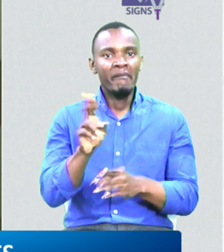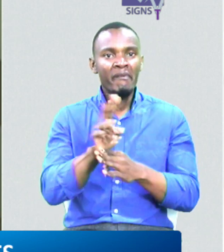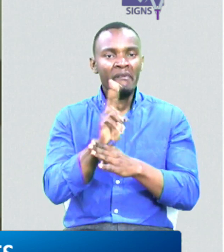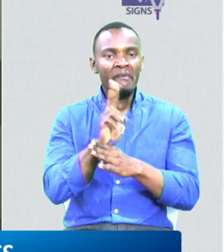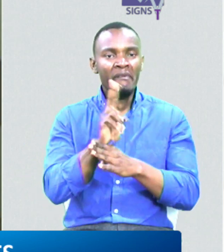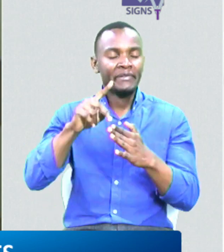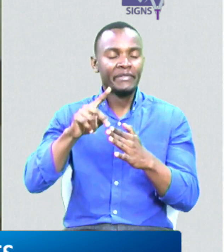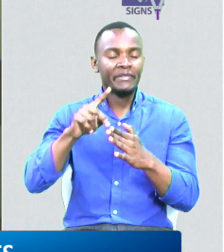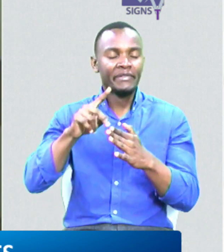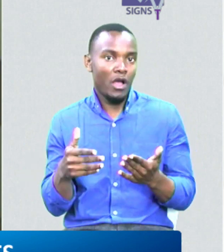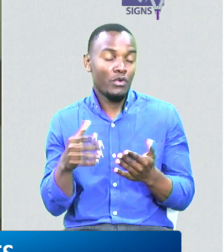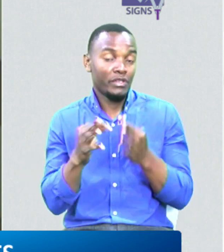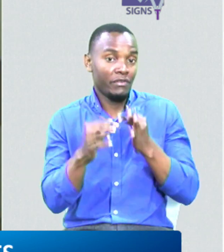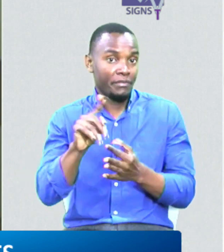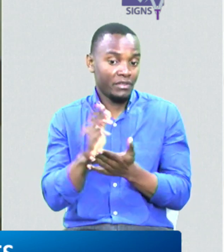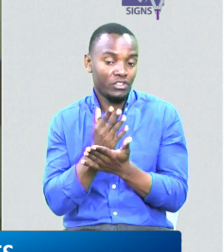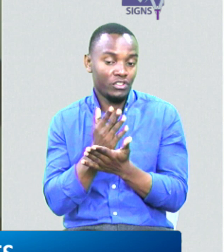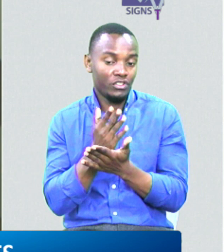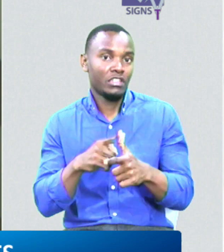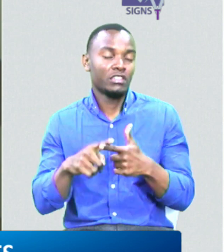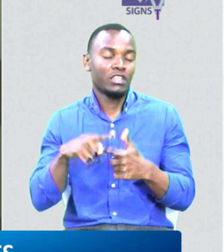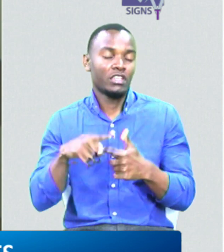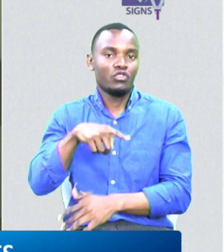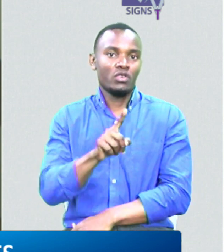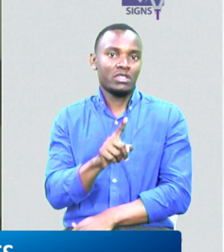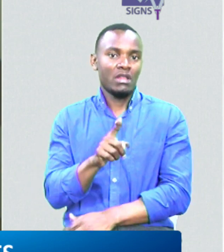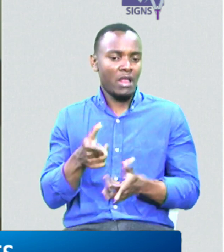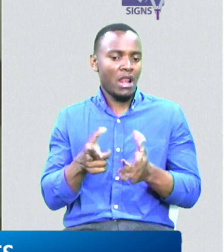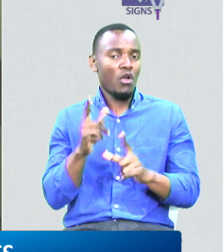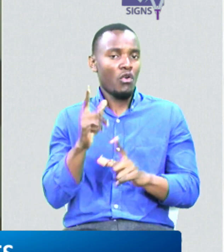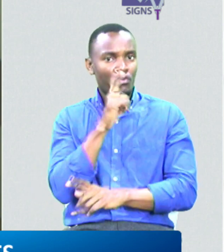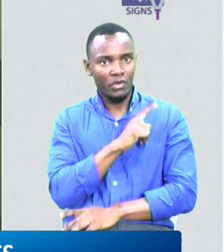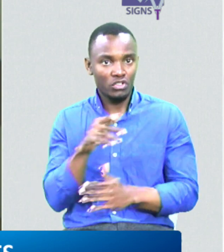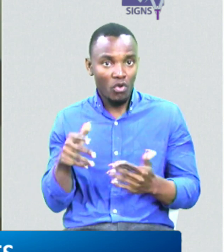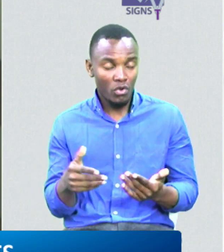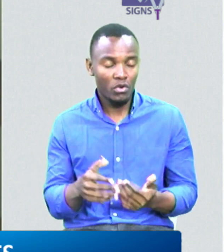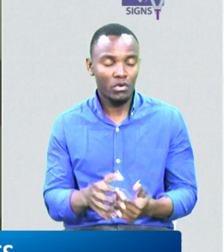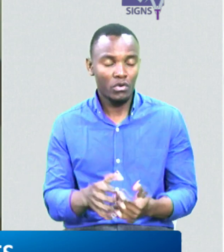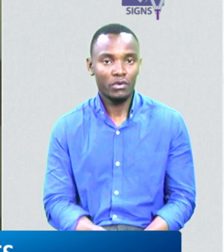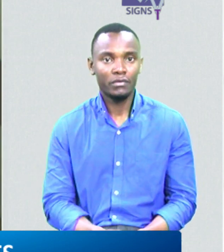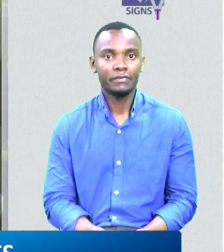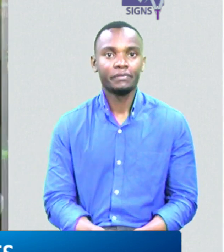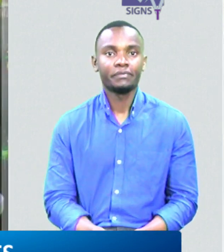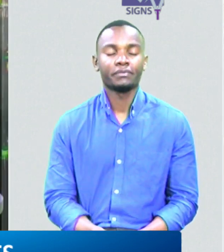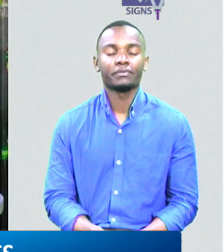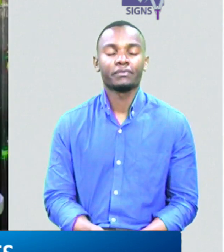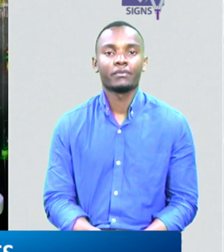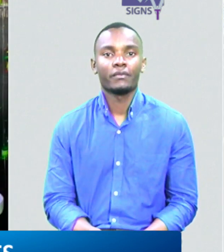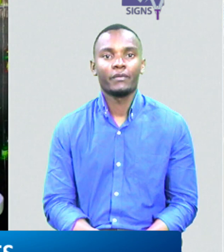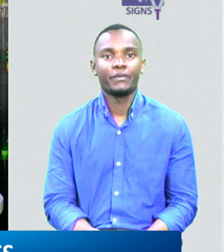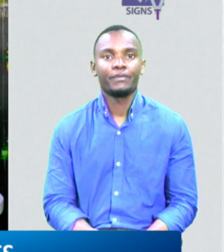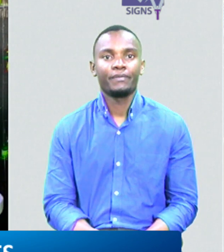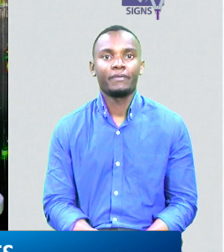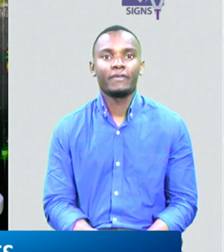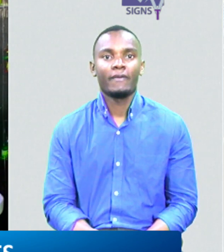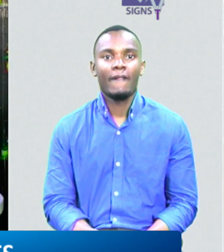hiyo wakati ukiona iko safe, inakuletea pesa ya haraka, you just grab the opportunity. Just the iris